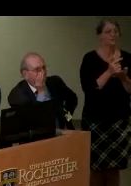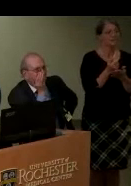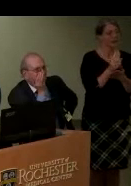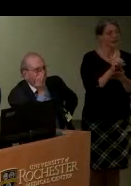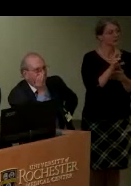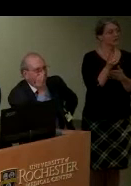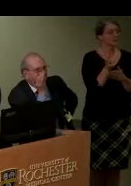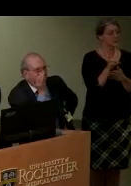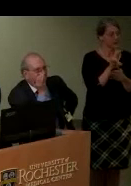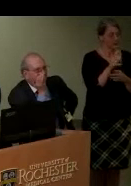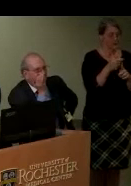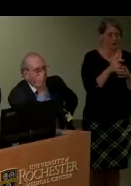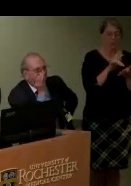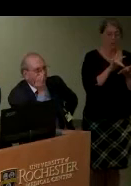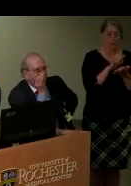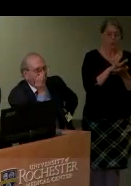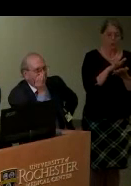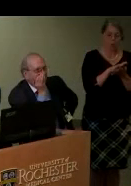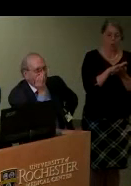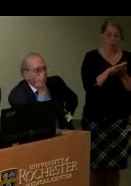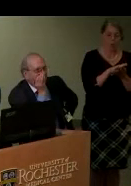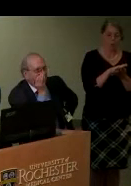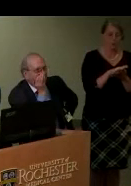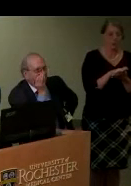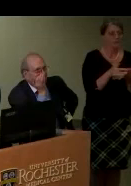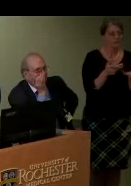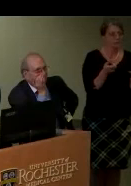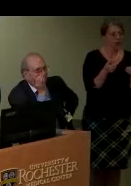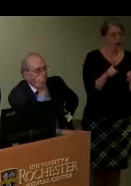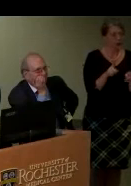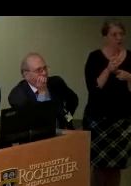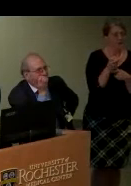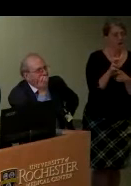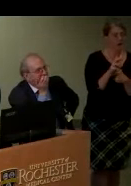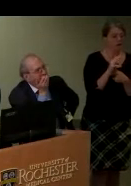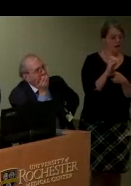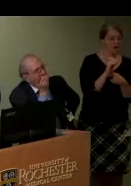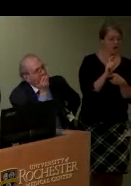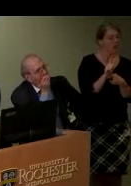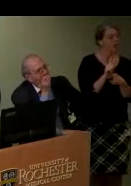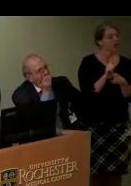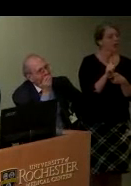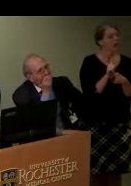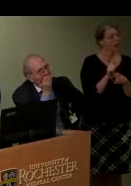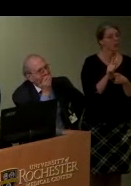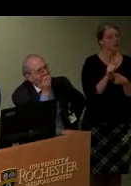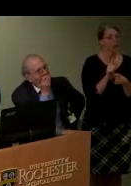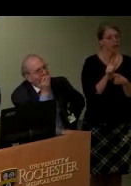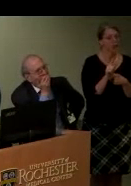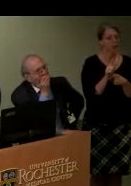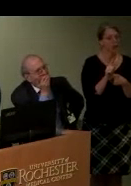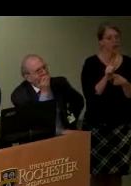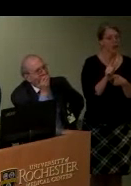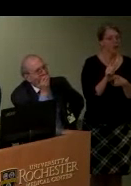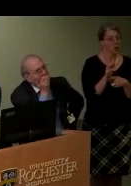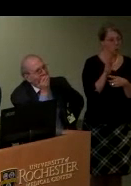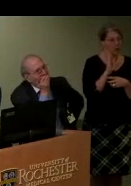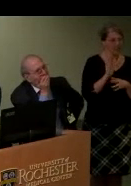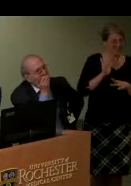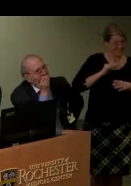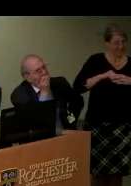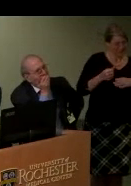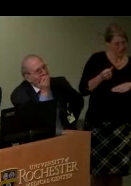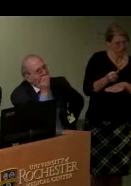from the medical school, and it just so happened that Dr. Engel was in an assisted living at